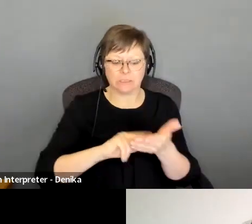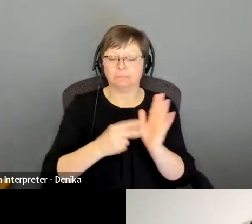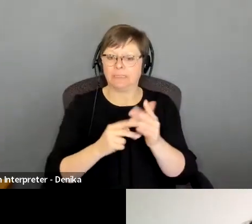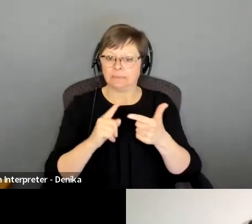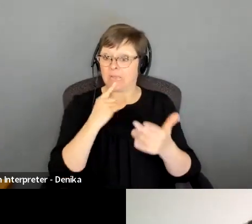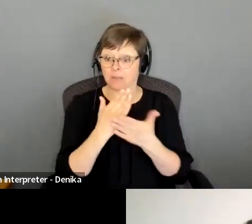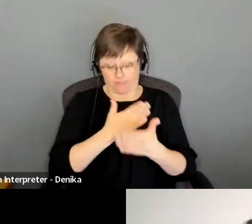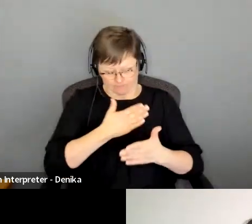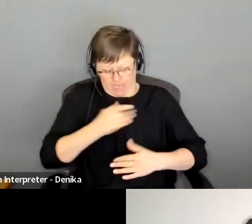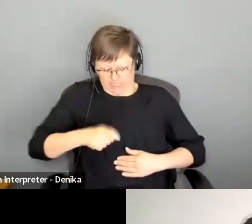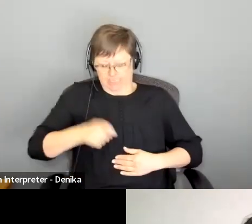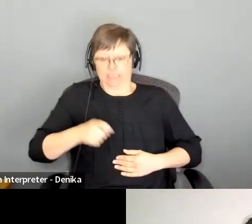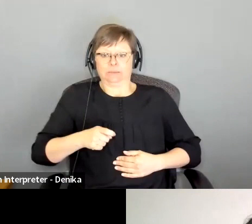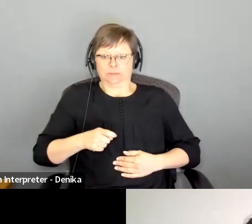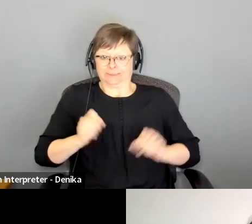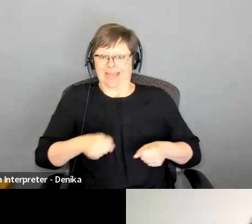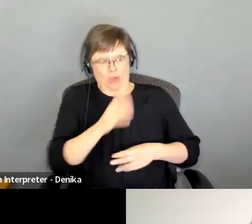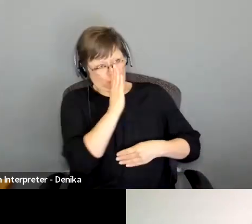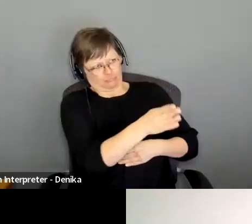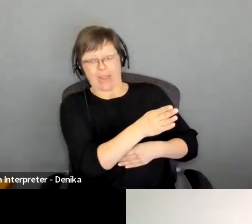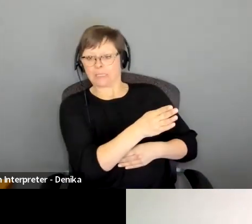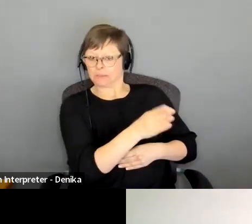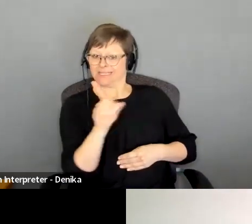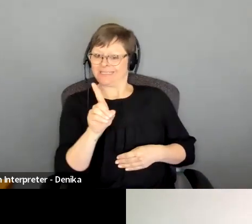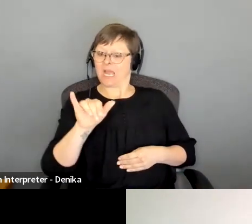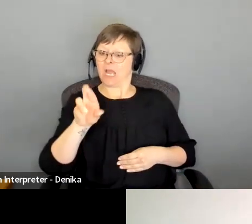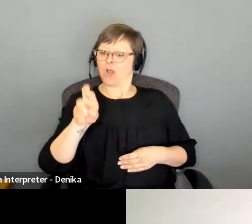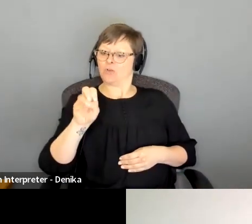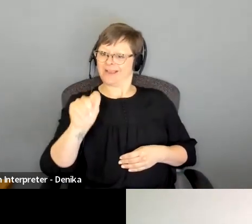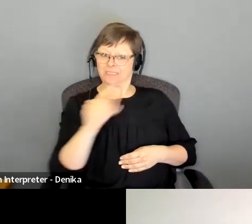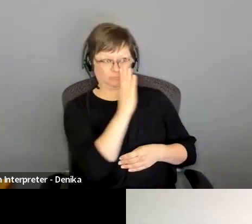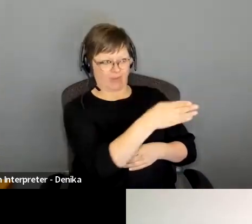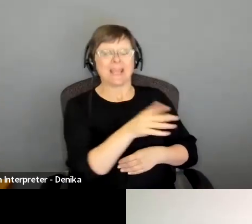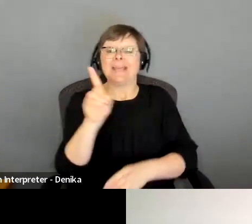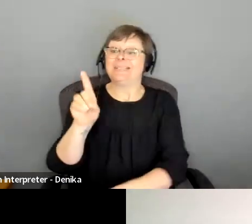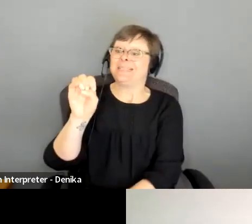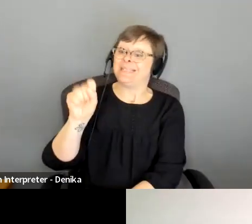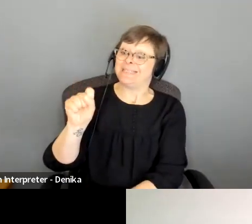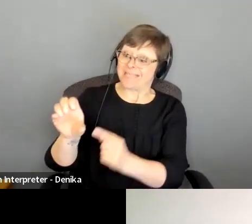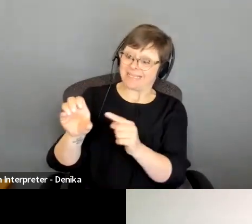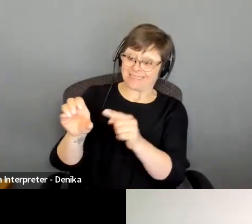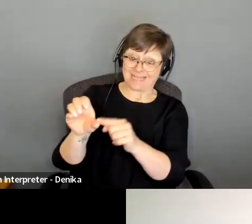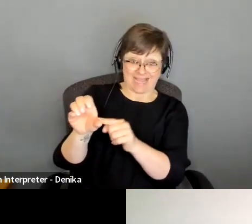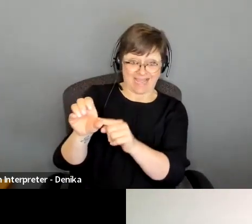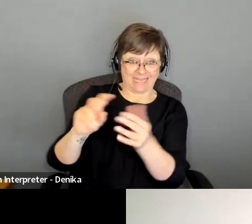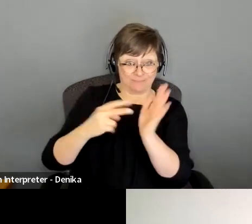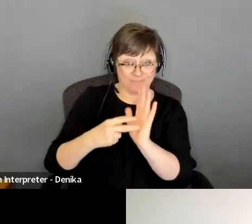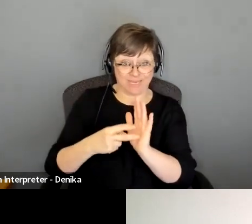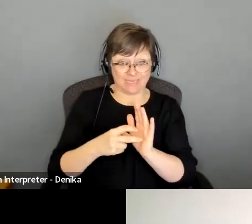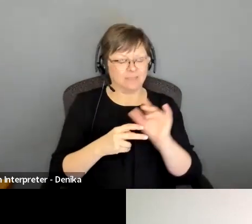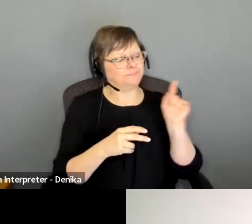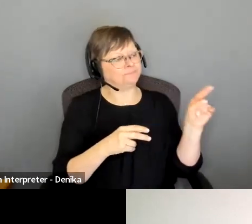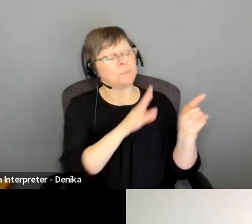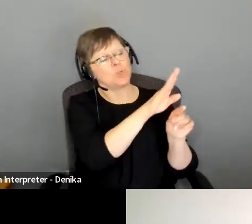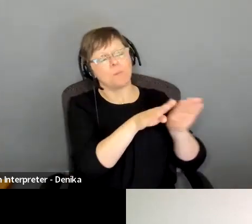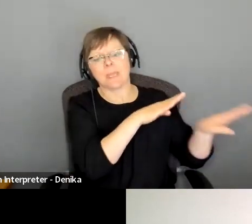own needs. And that's why when we talk about the desk model, that will be when we do want to address someone specifically about their behavior. How do we do that in a